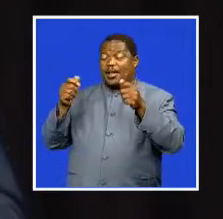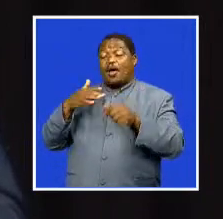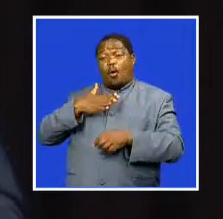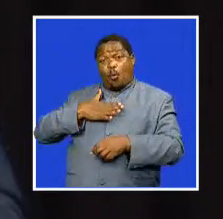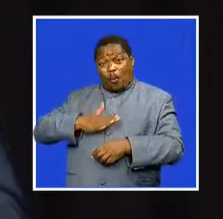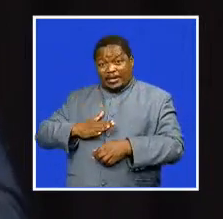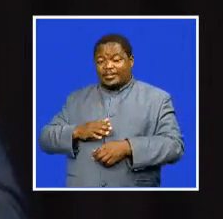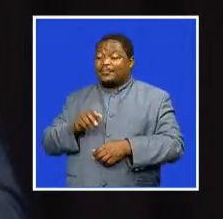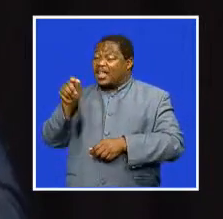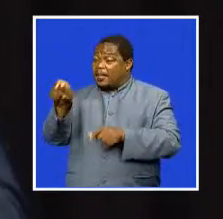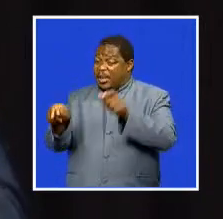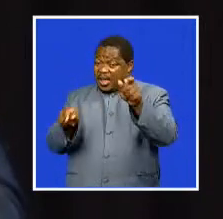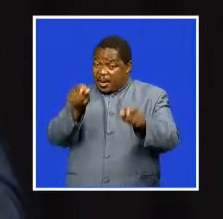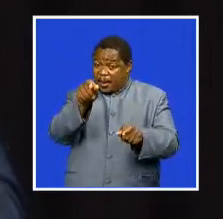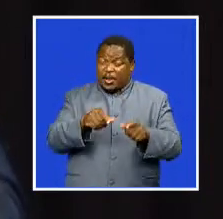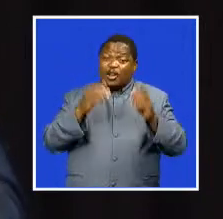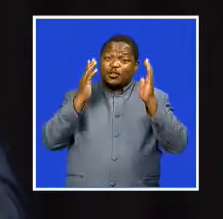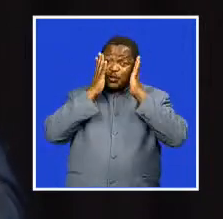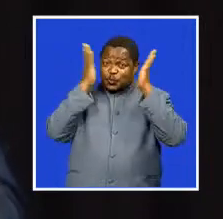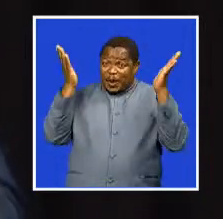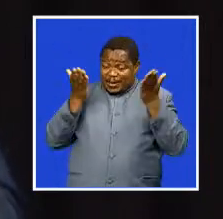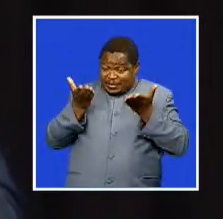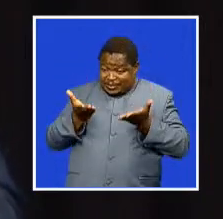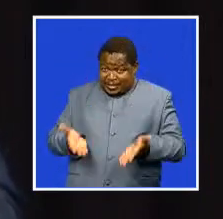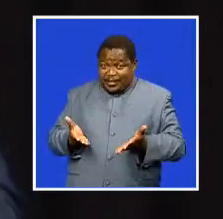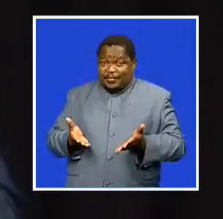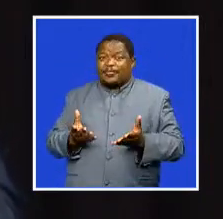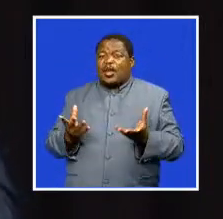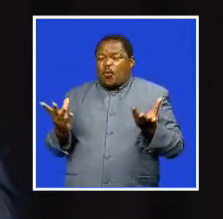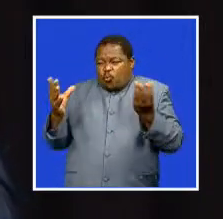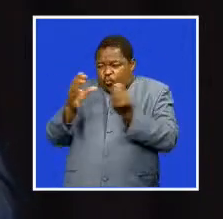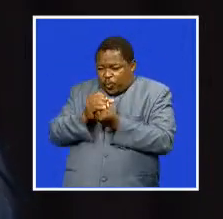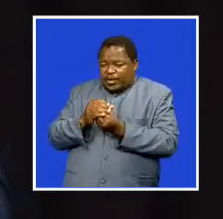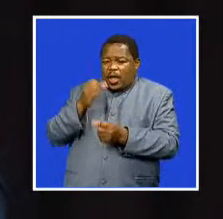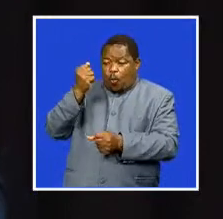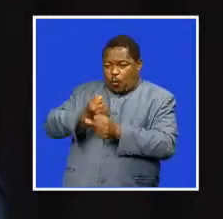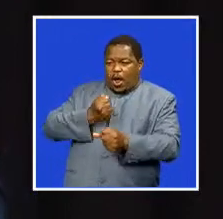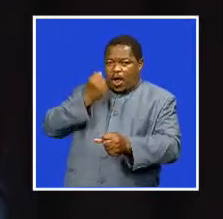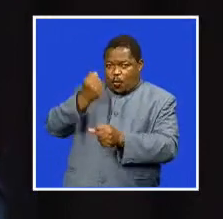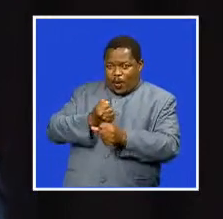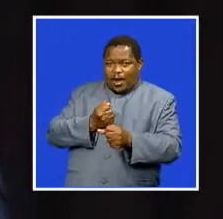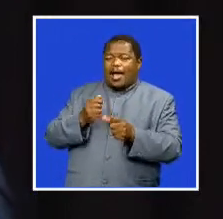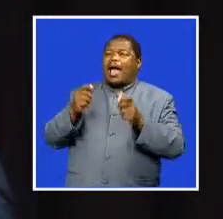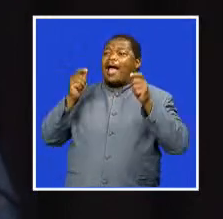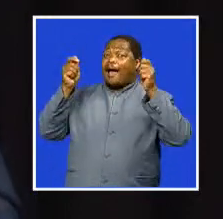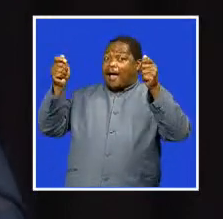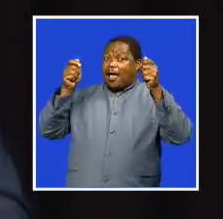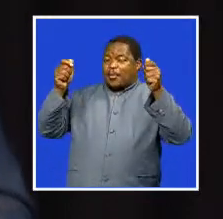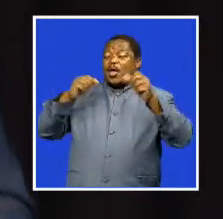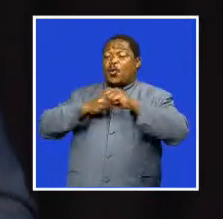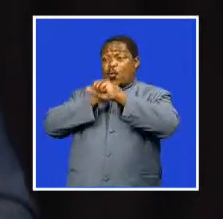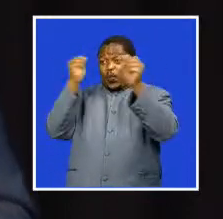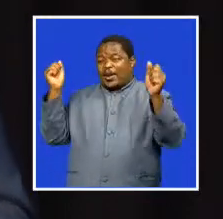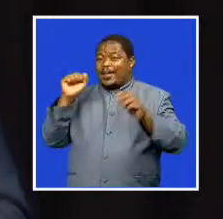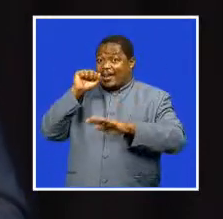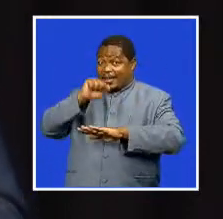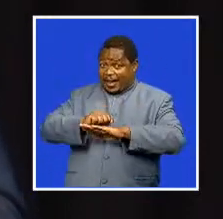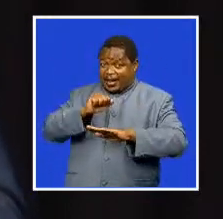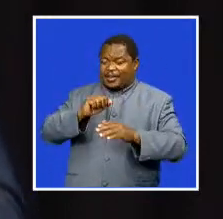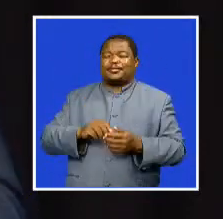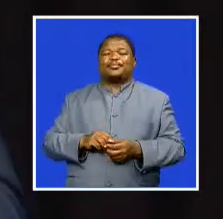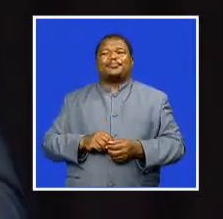every Liswati, for it to be a success. As I conclude, may I once again emphasize